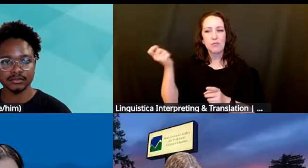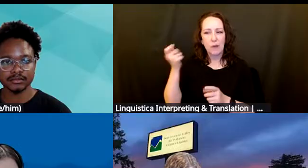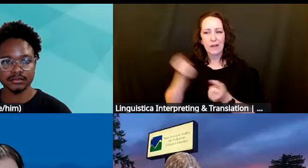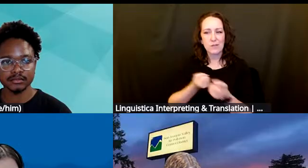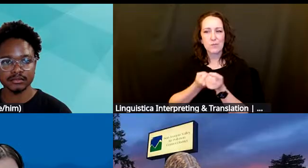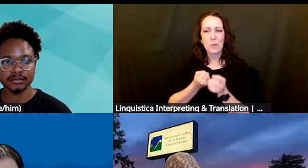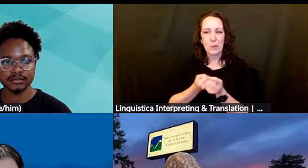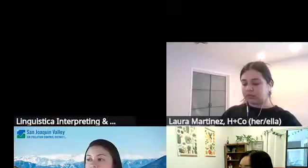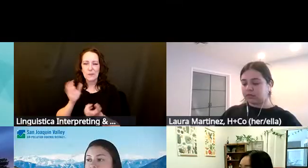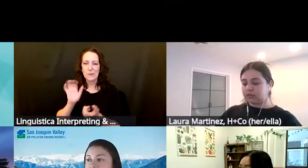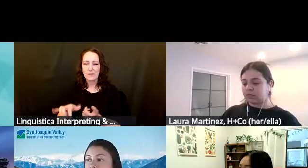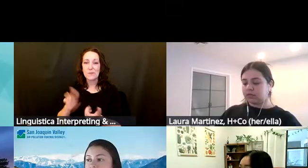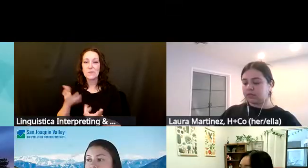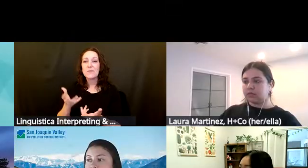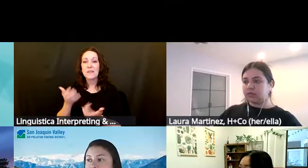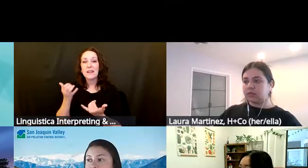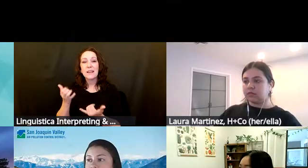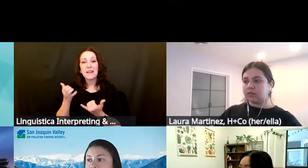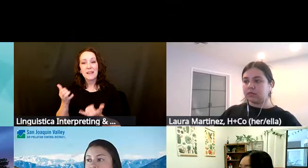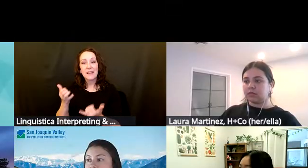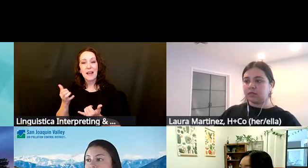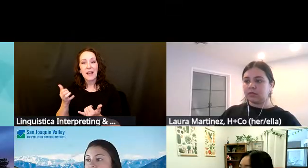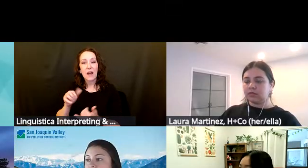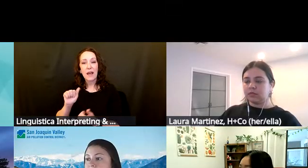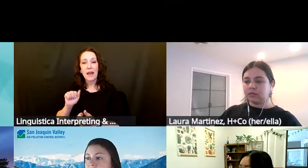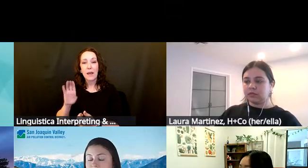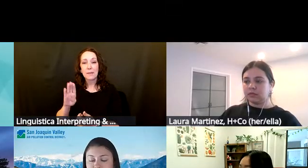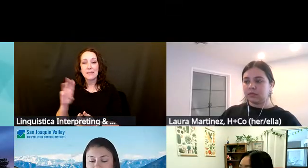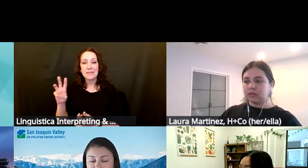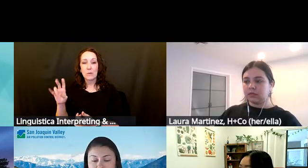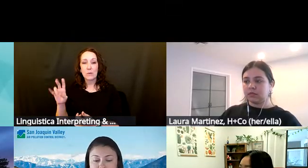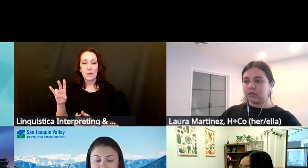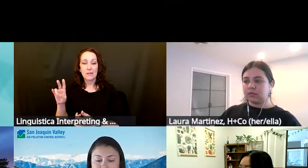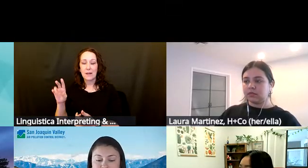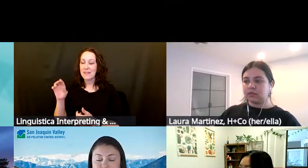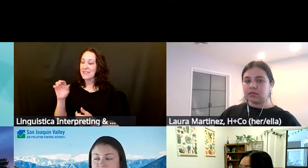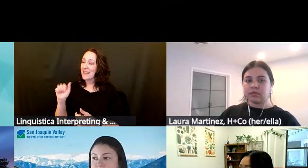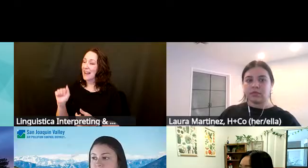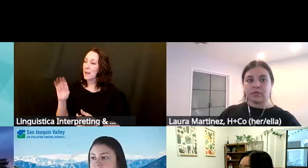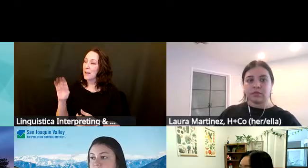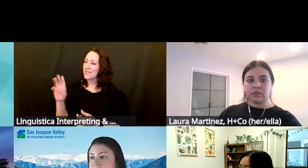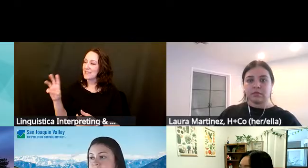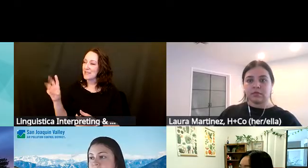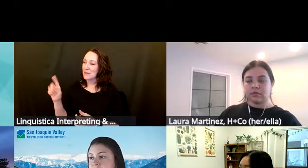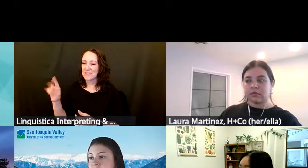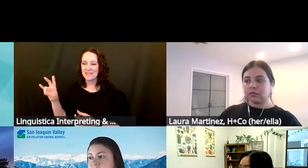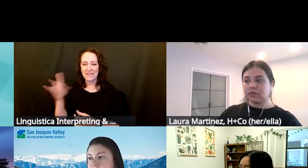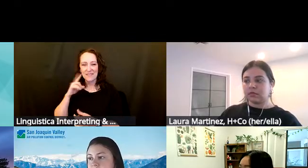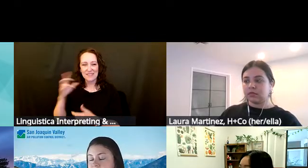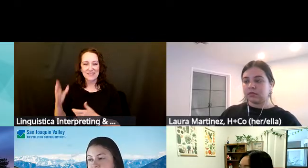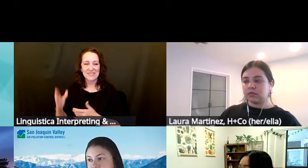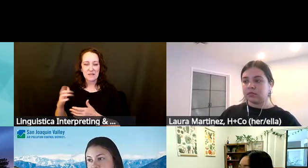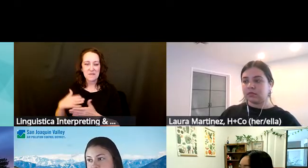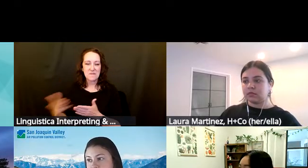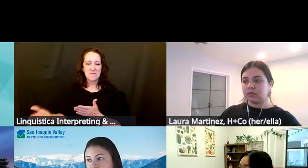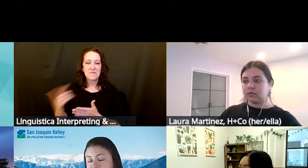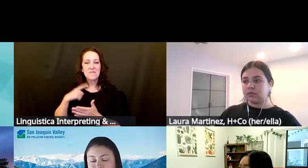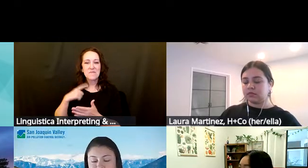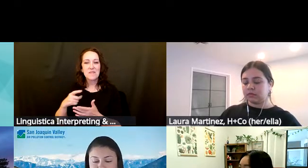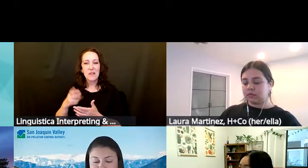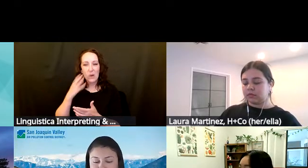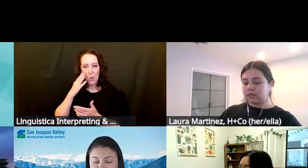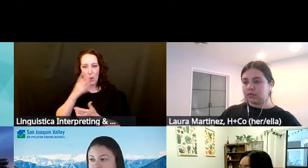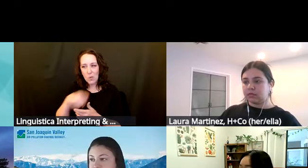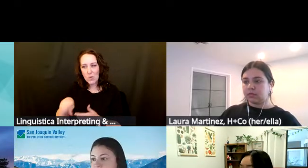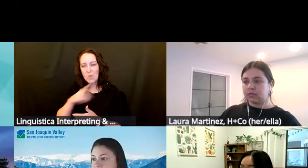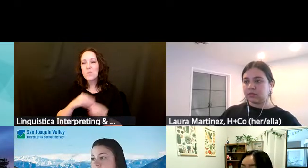So now I'm on the AB617 side. I'm excited to get to know you all and to get to know more about the